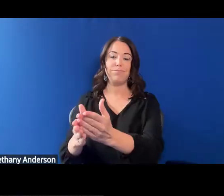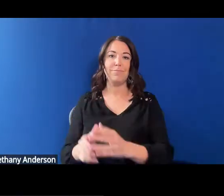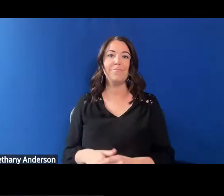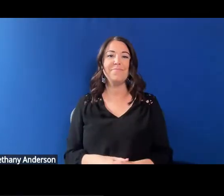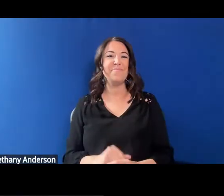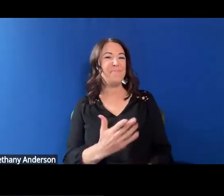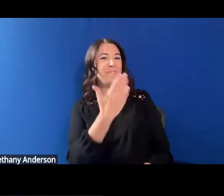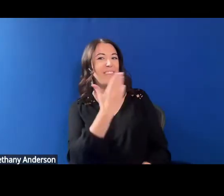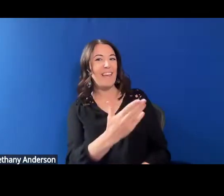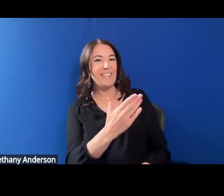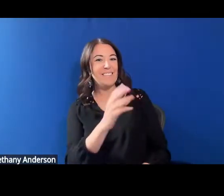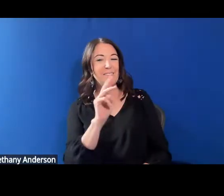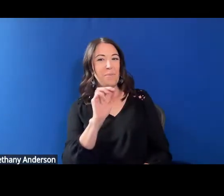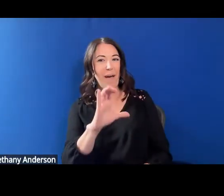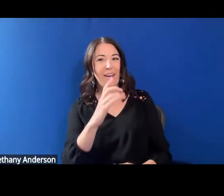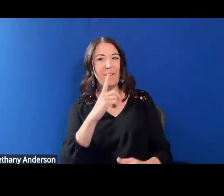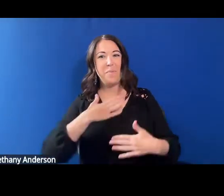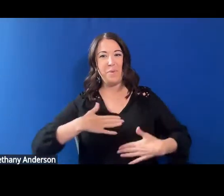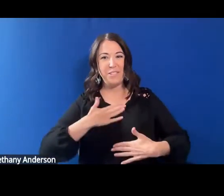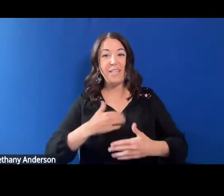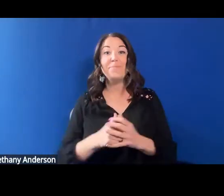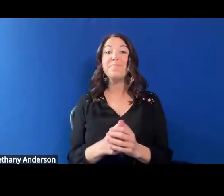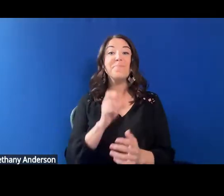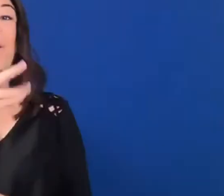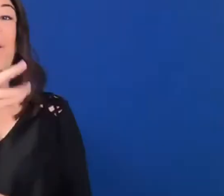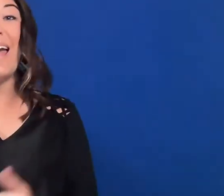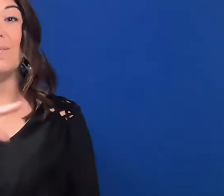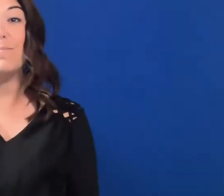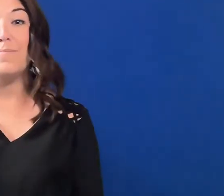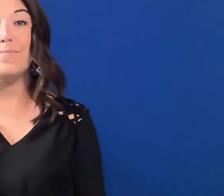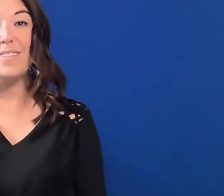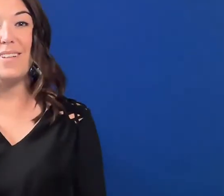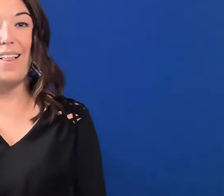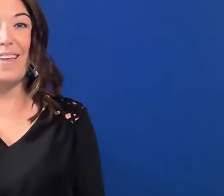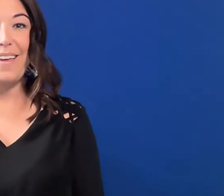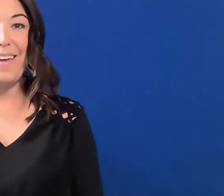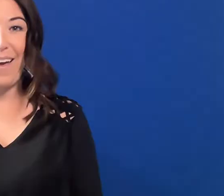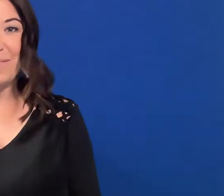Great. Thanks so much, Mac. Appreciate that. All right, now Kalinka.